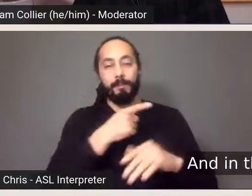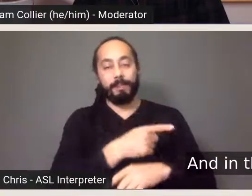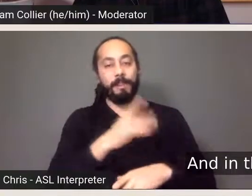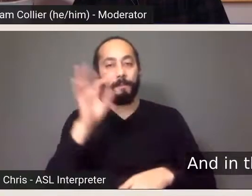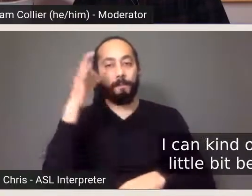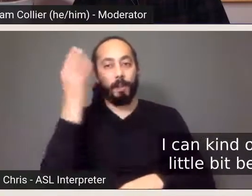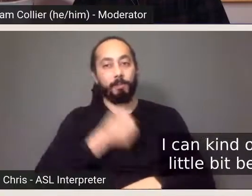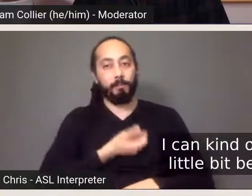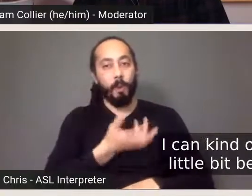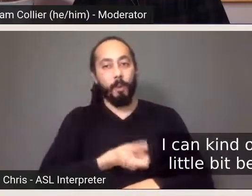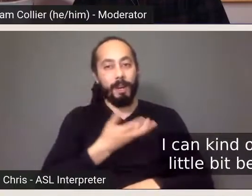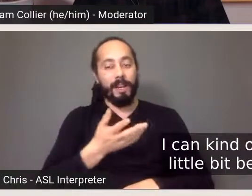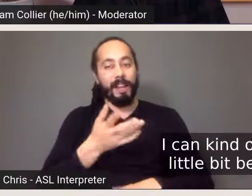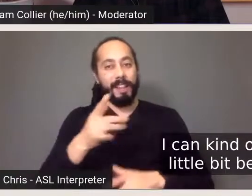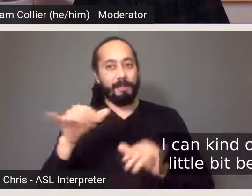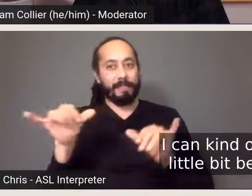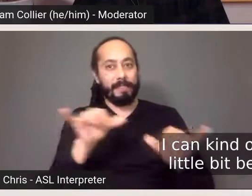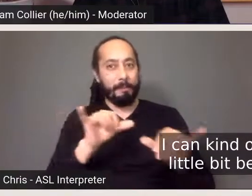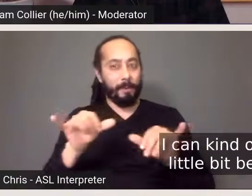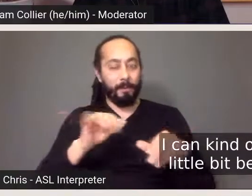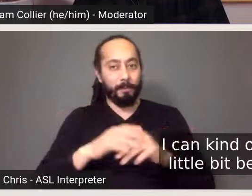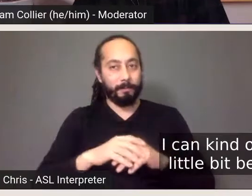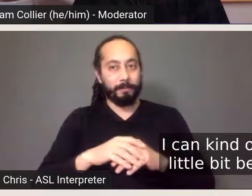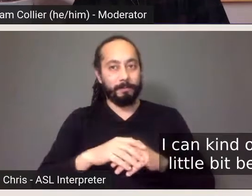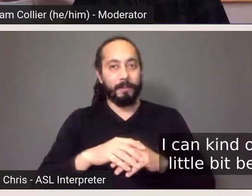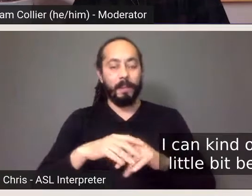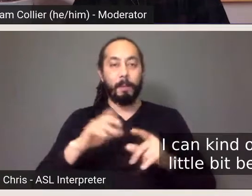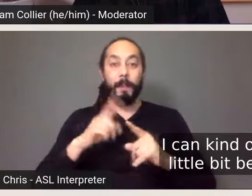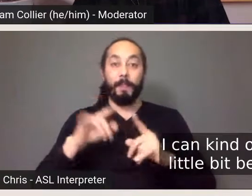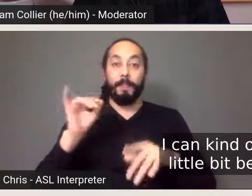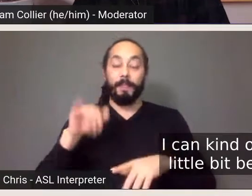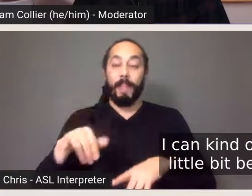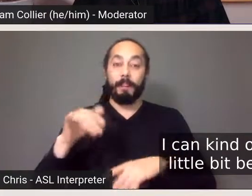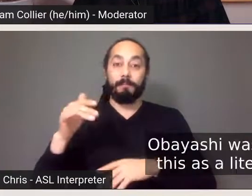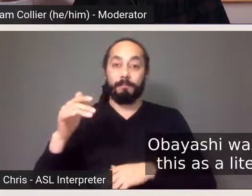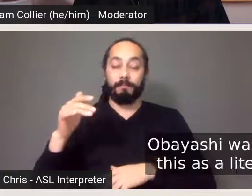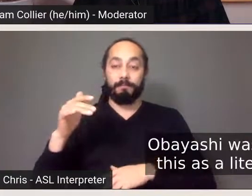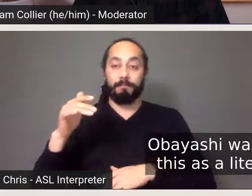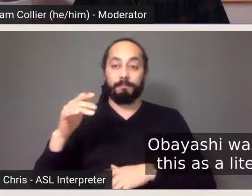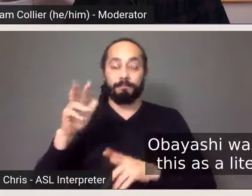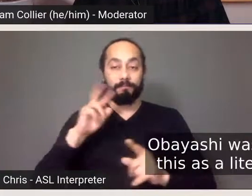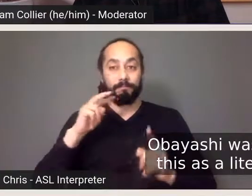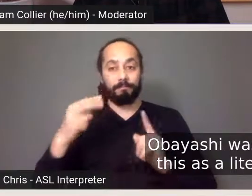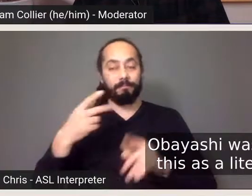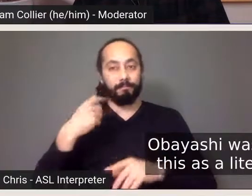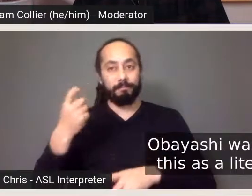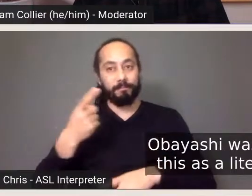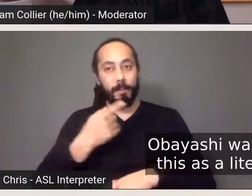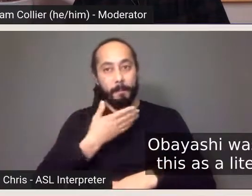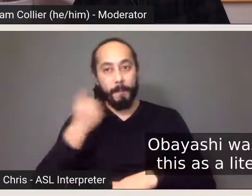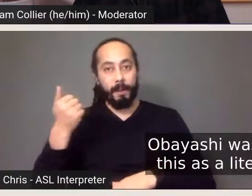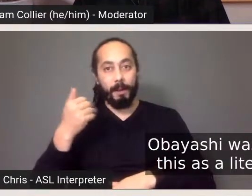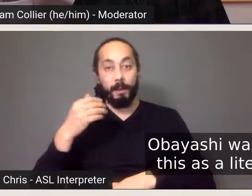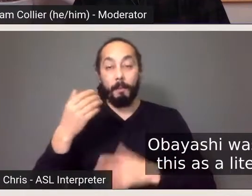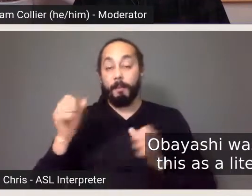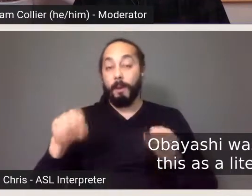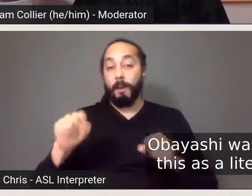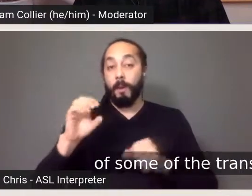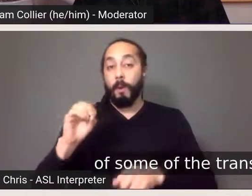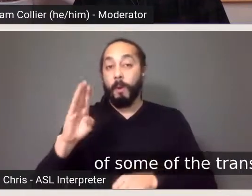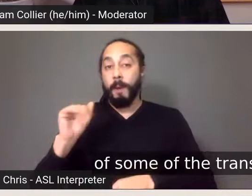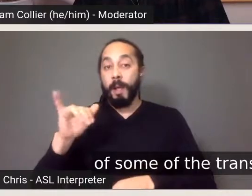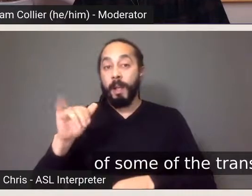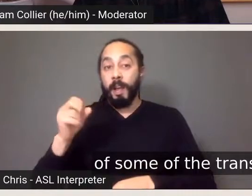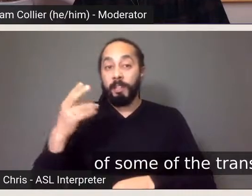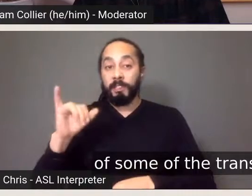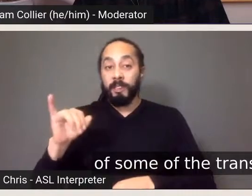that respect, I can kind of understand a little bit better. Perhaps Obayashi was kind of viewing this as a literary equivalent of